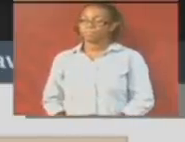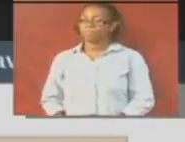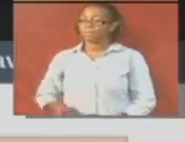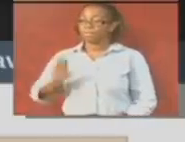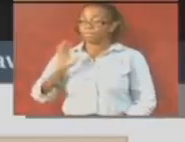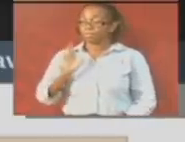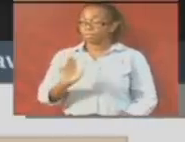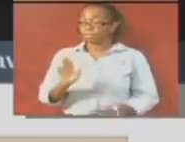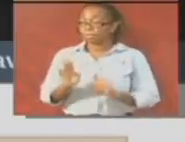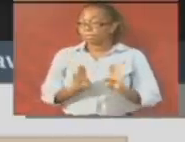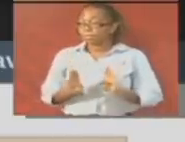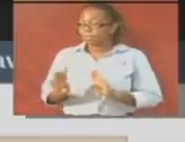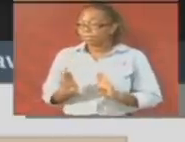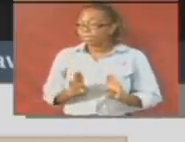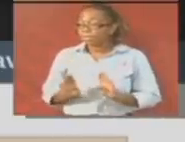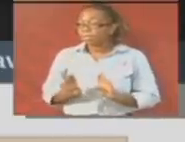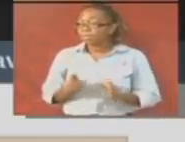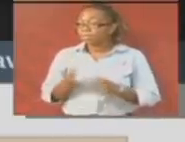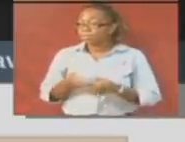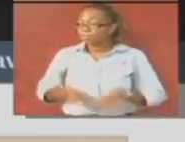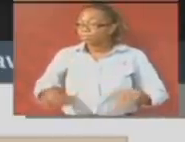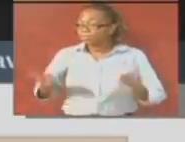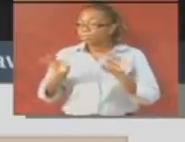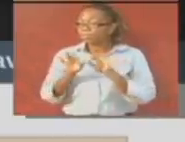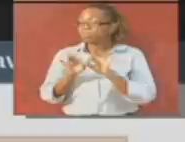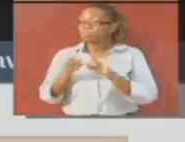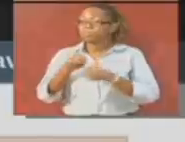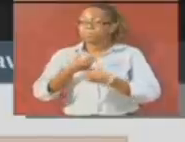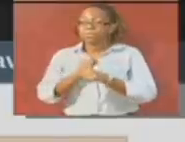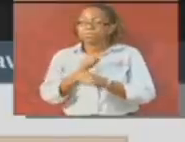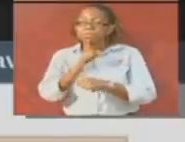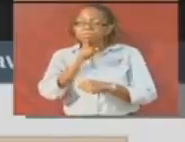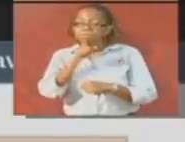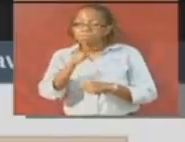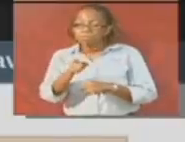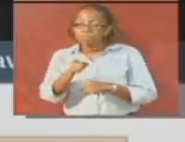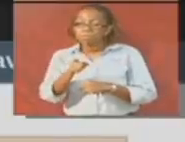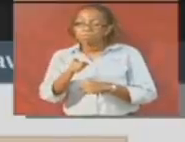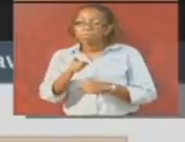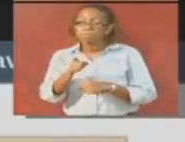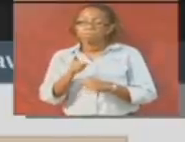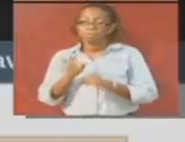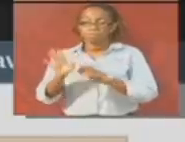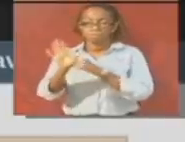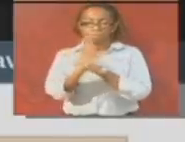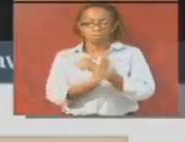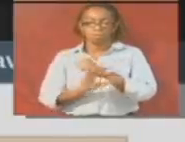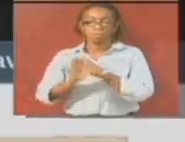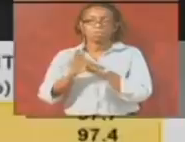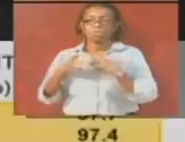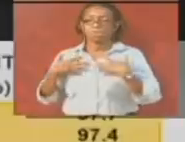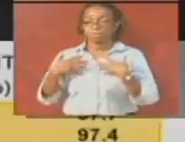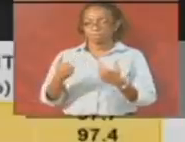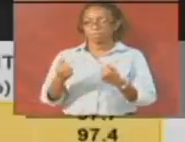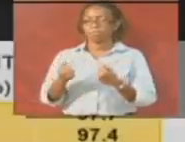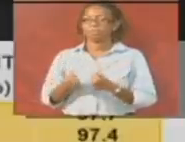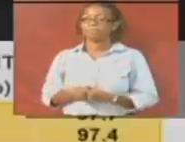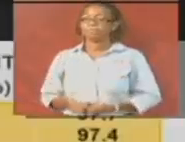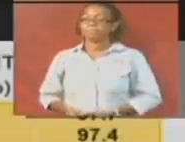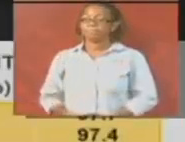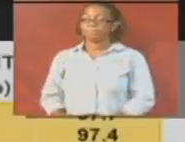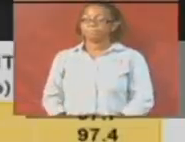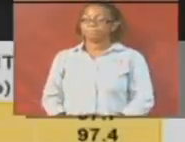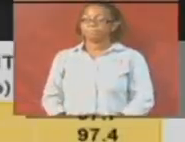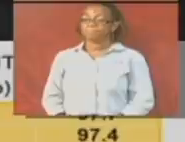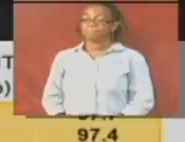helping ensure that we engage in these health prevention measures. Next slide, please. Now, in